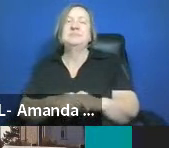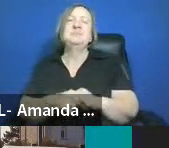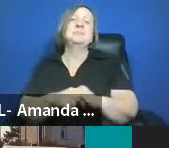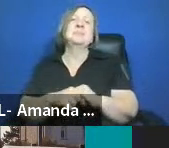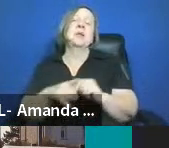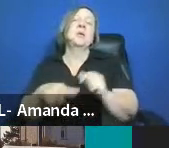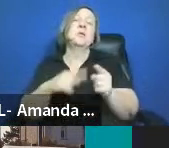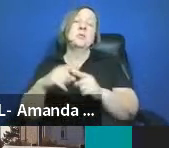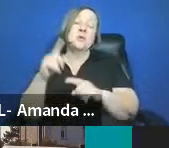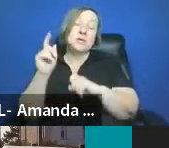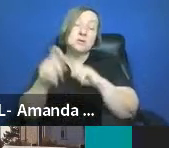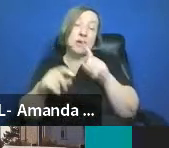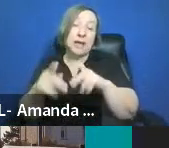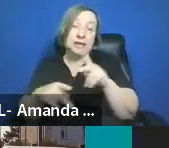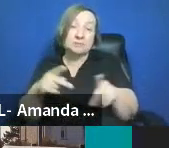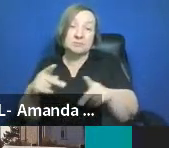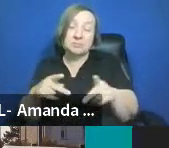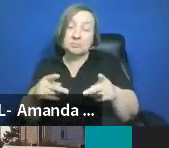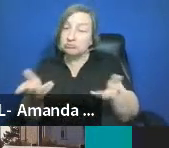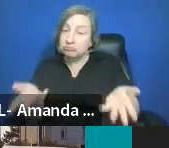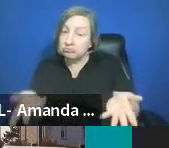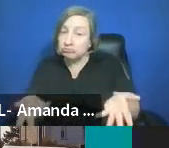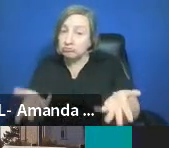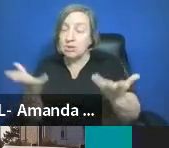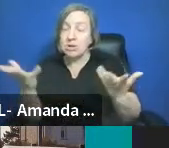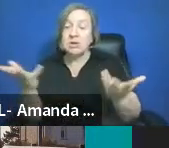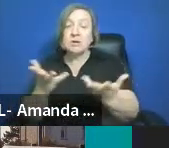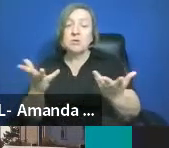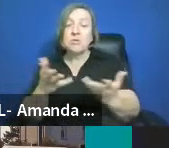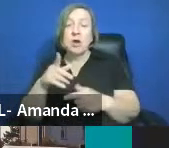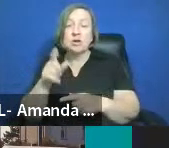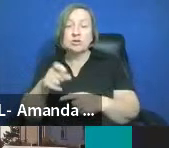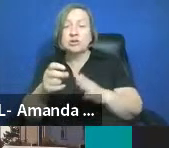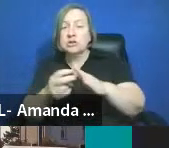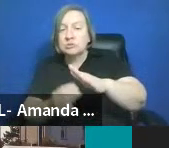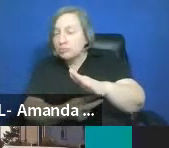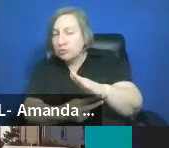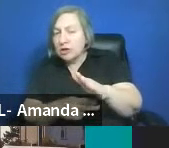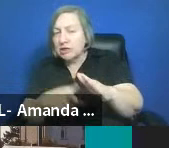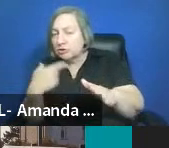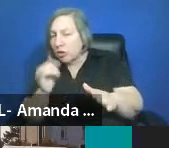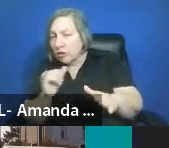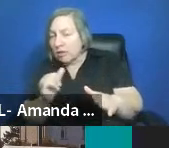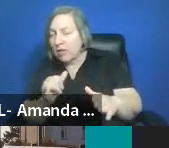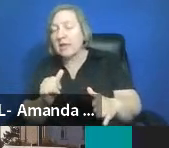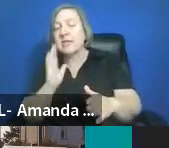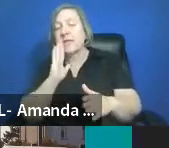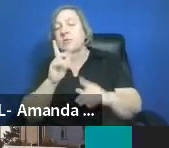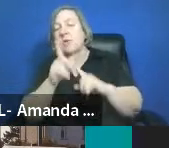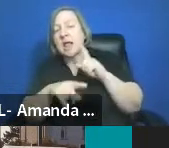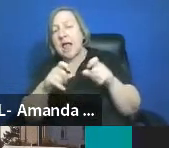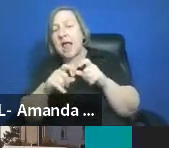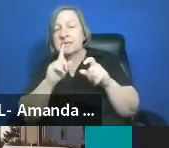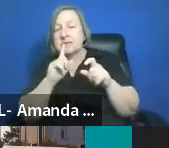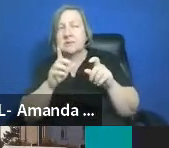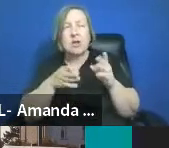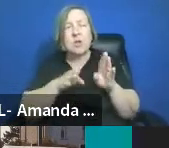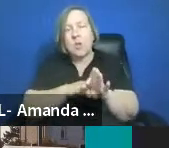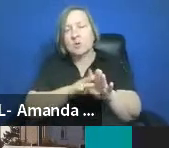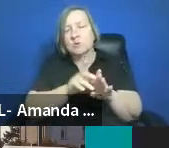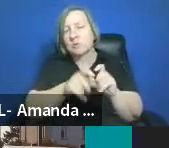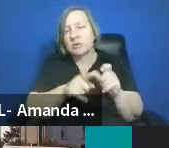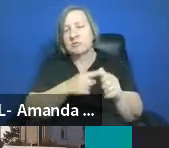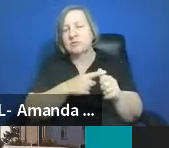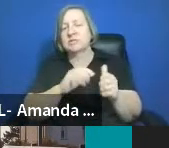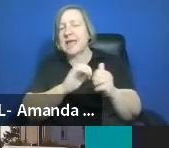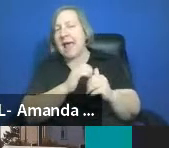when you ask people what should the bridge be, they will ask closed questions first, like how